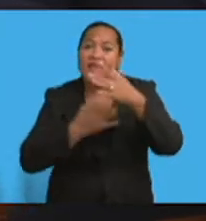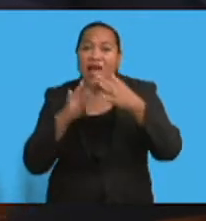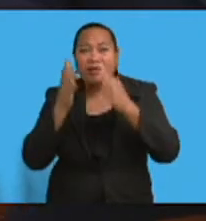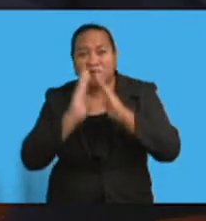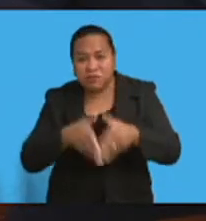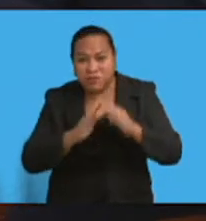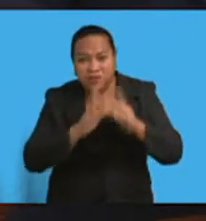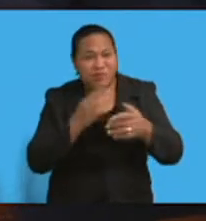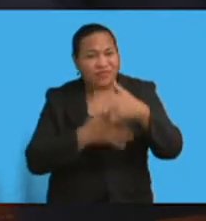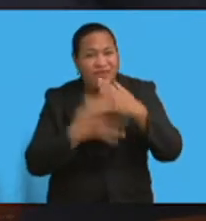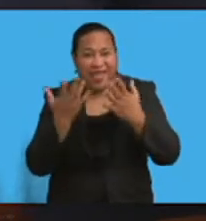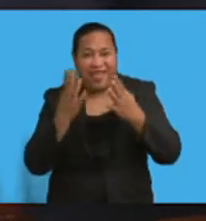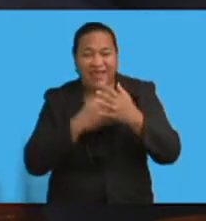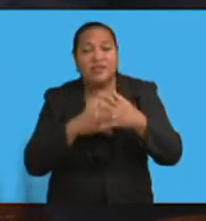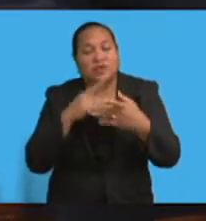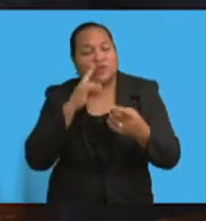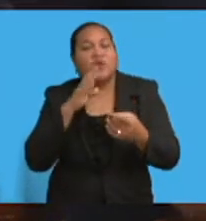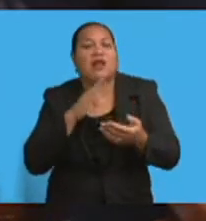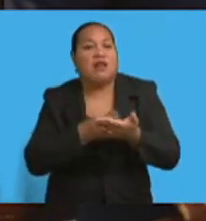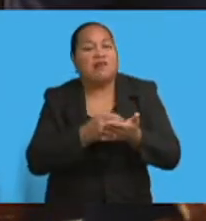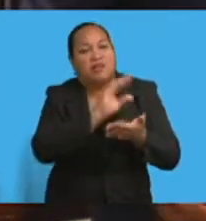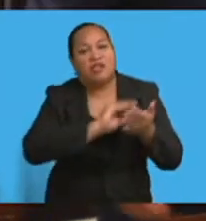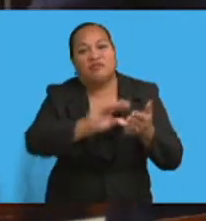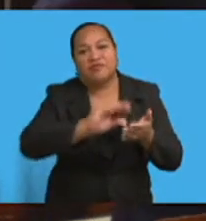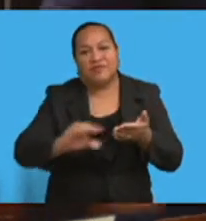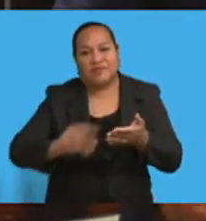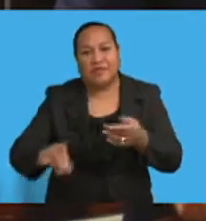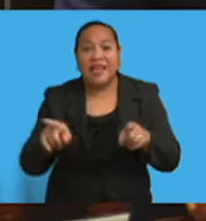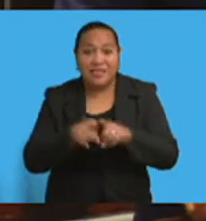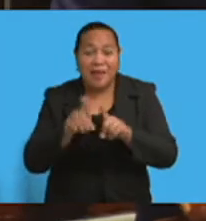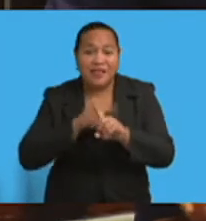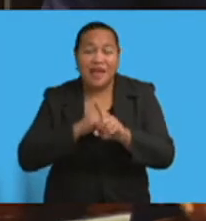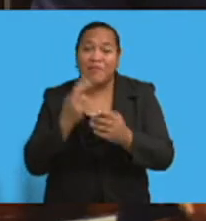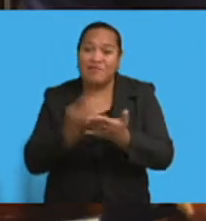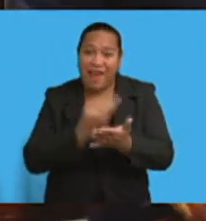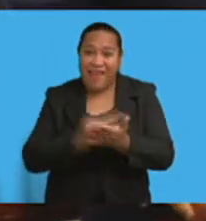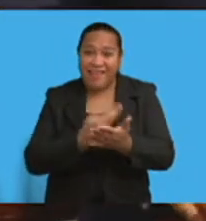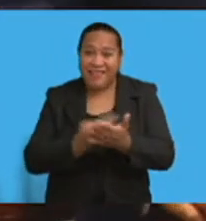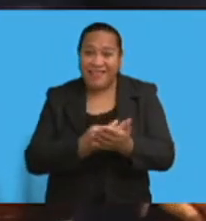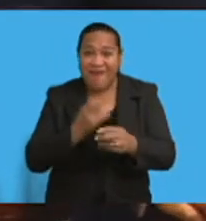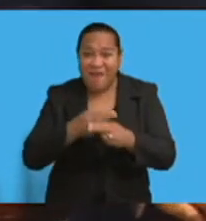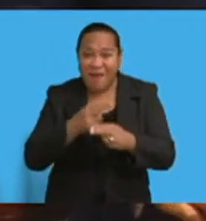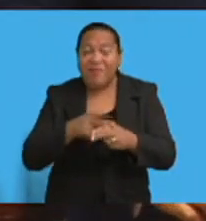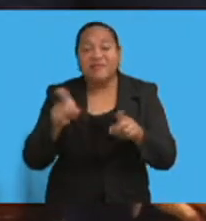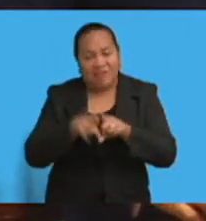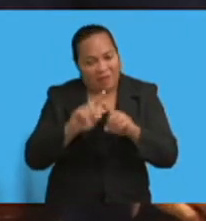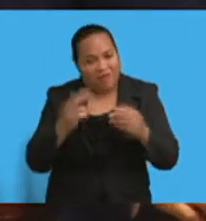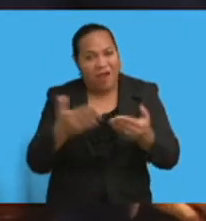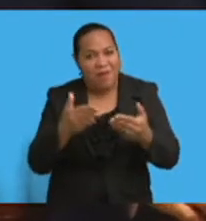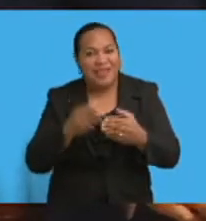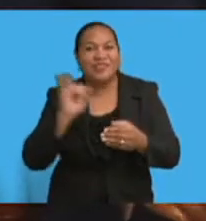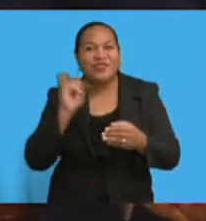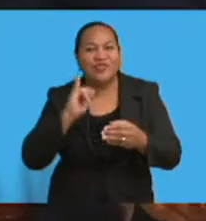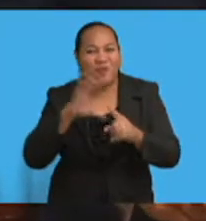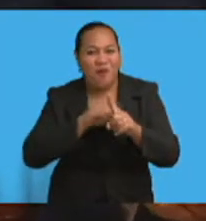insurance, has been able to provide them with relief. And the rice, copra and dairy farmers, Madam Speaker, as highlighted earlier, have also introduced this insurance scheme